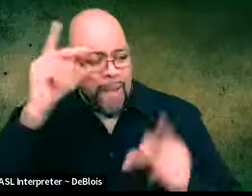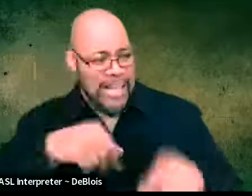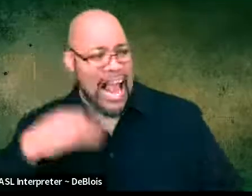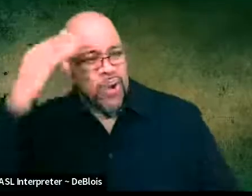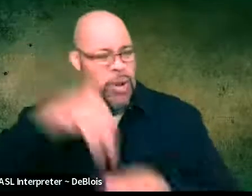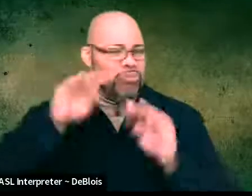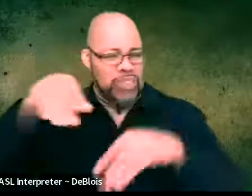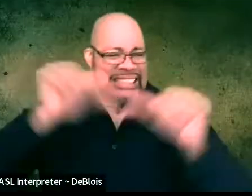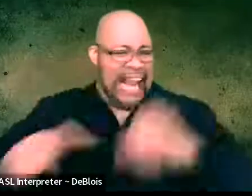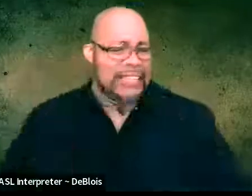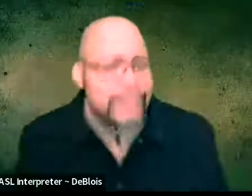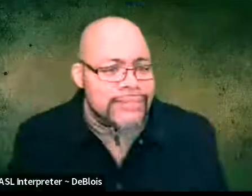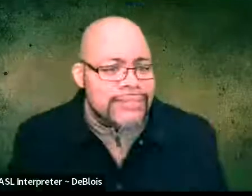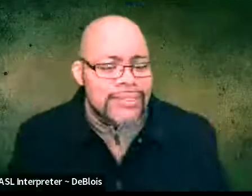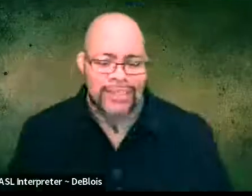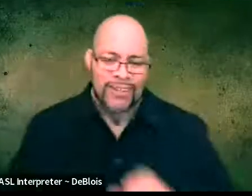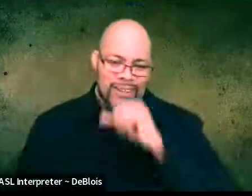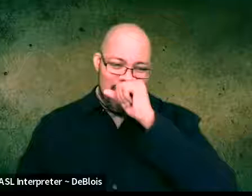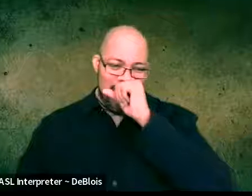a marine scientist.